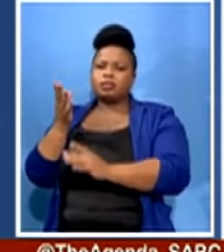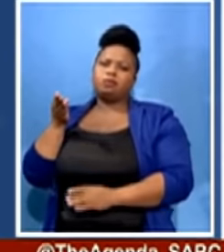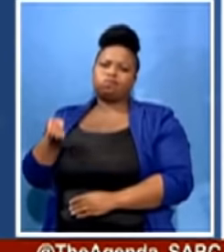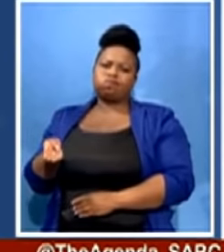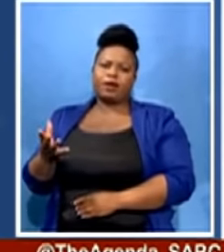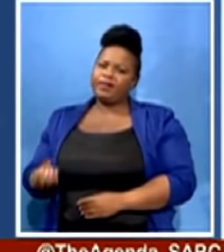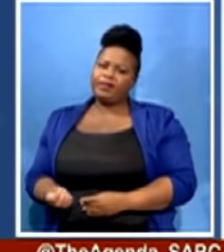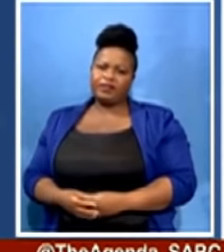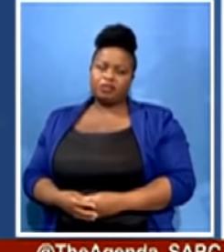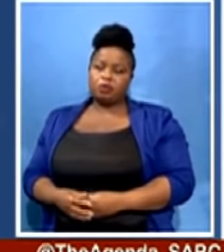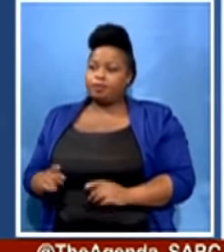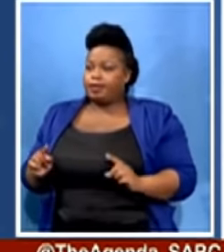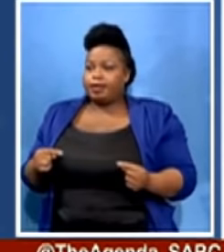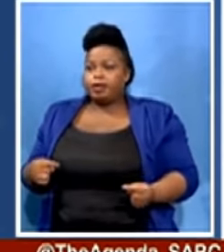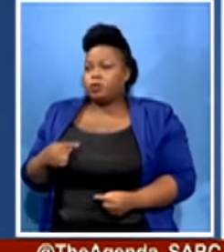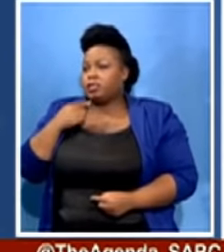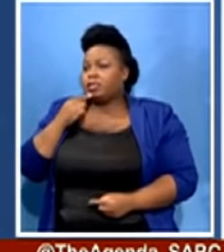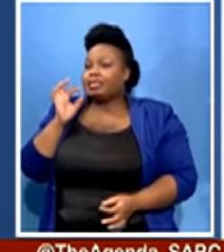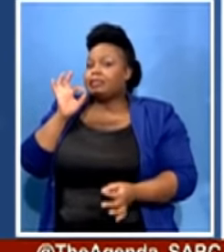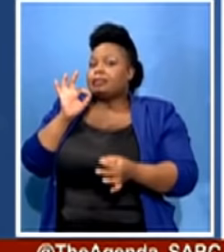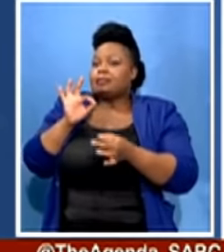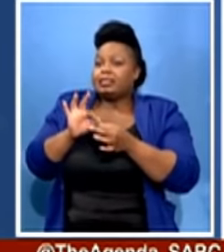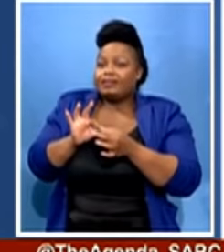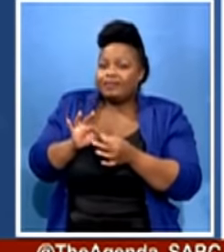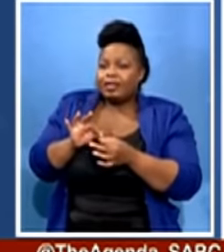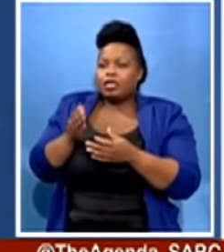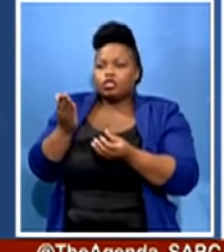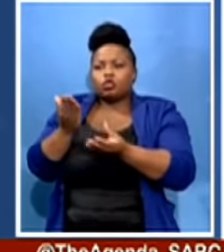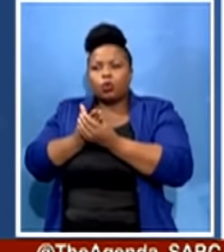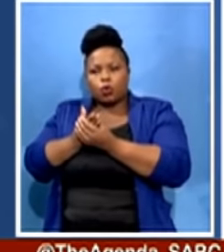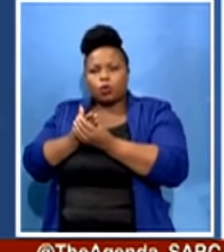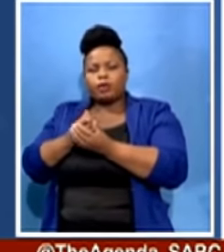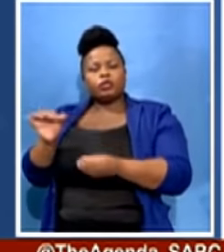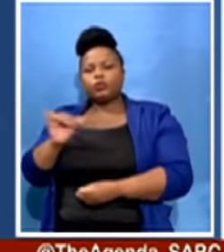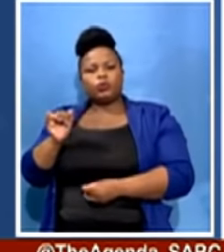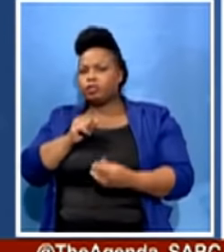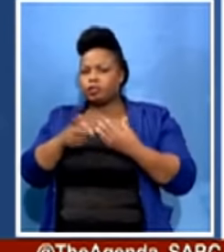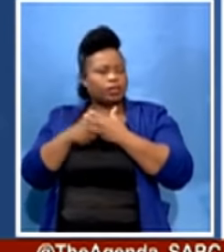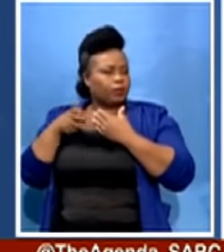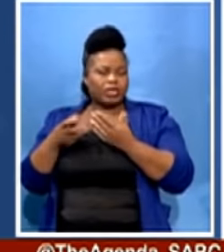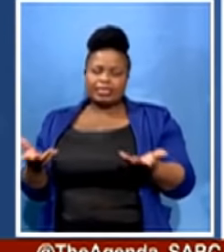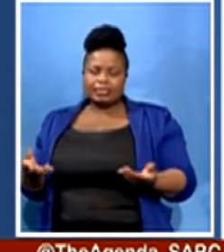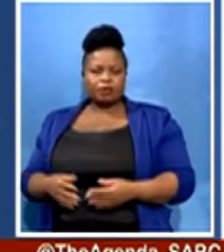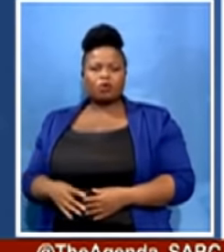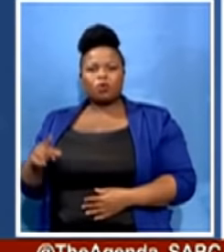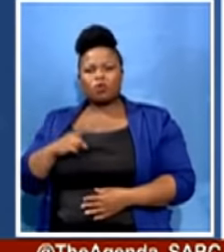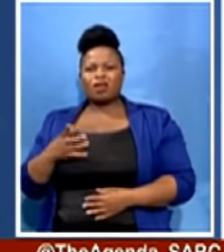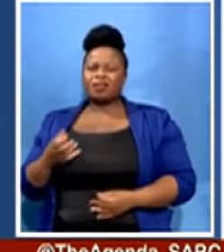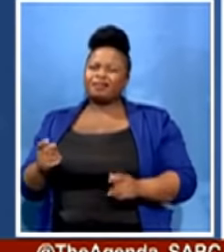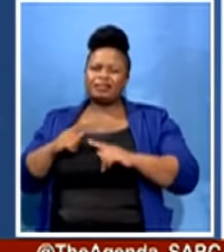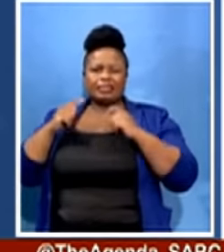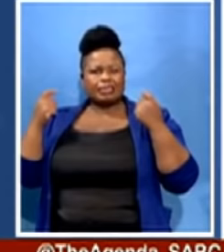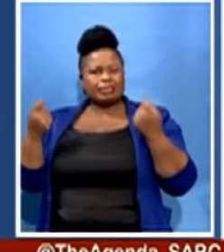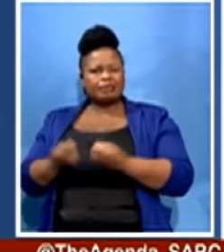specific documents have been stolen. We have a big team right away. They've been here